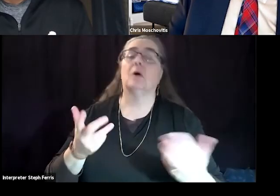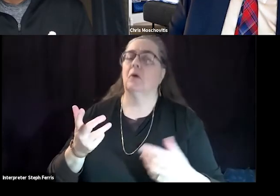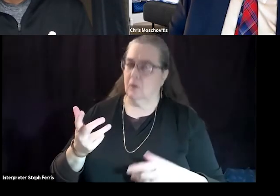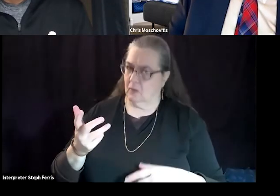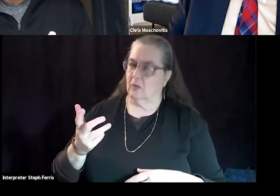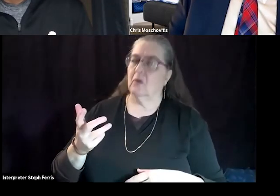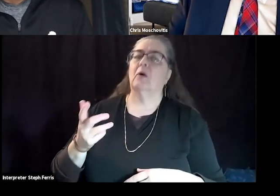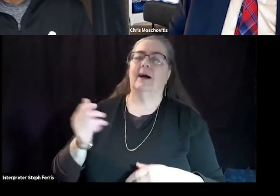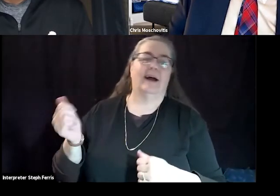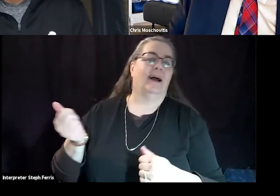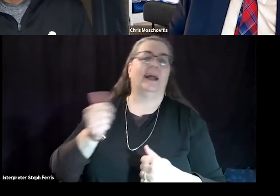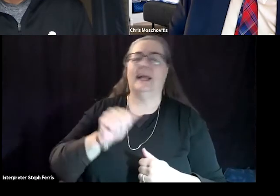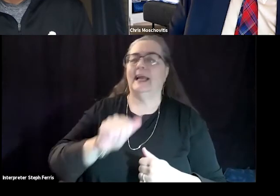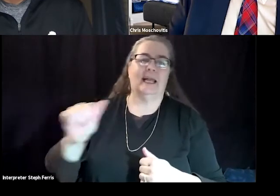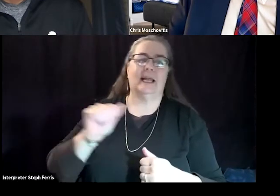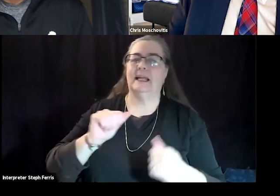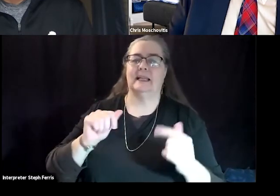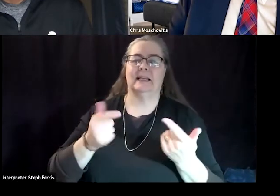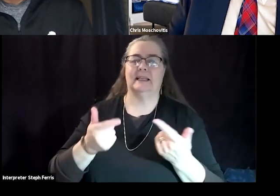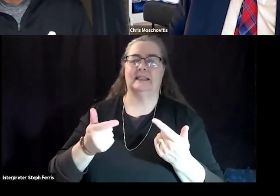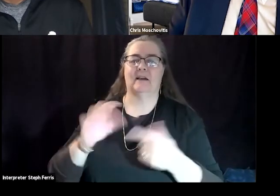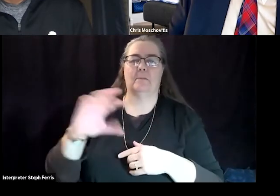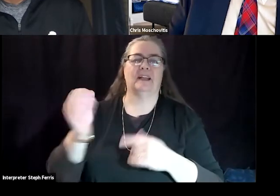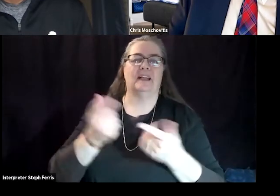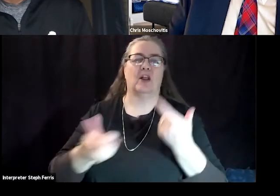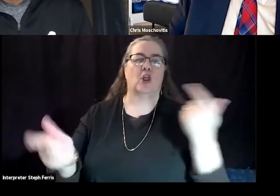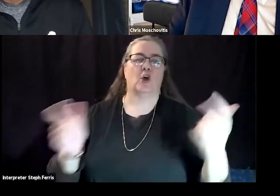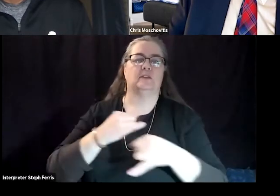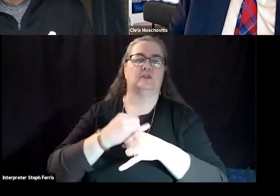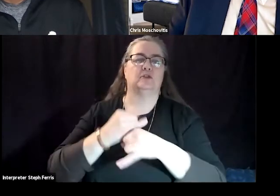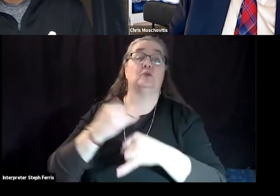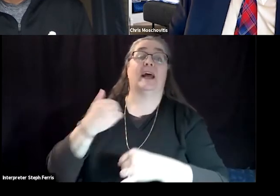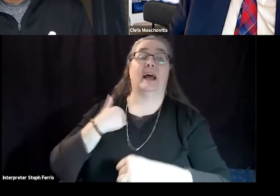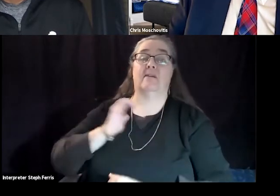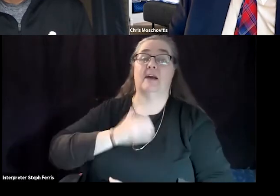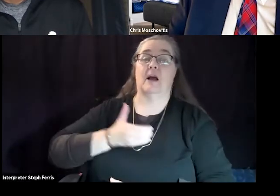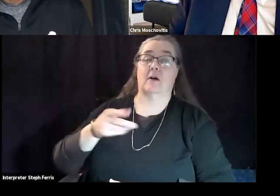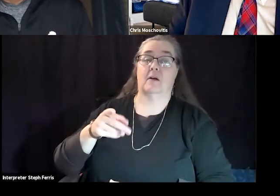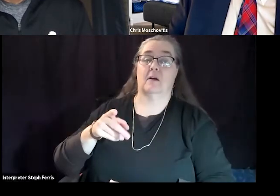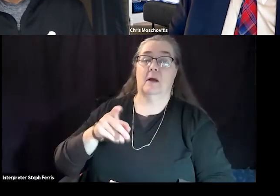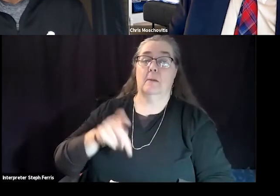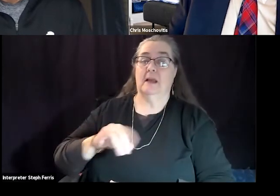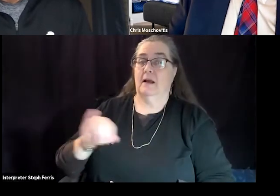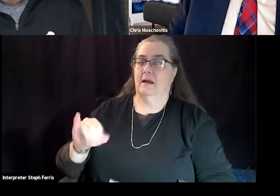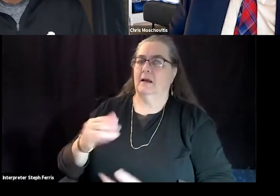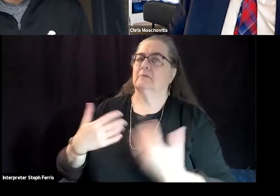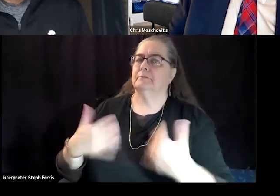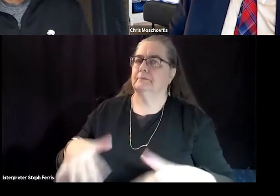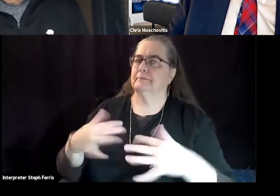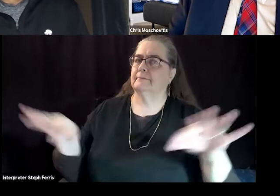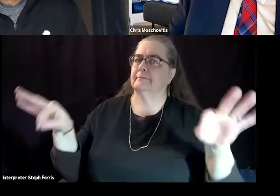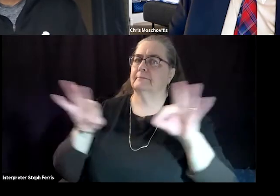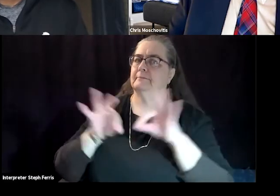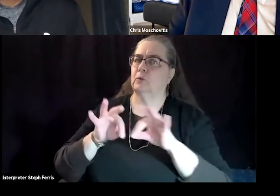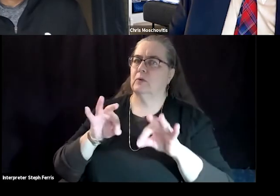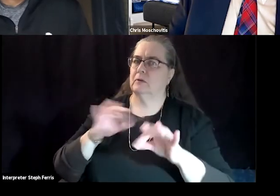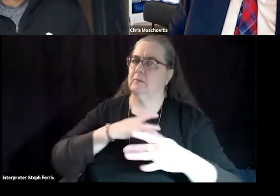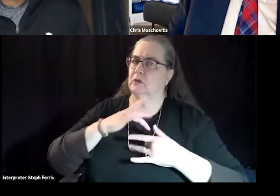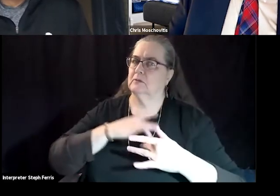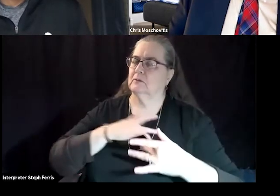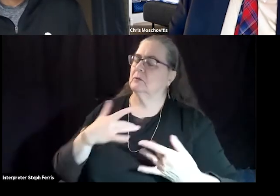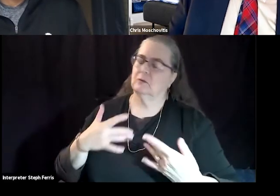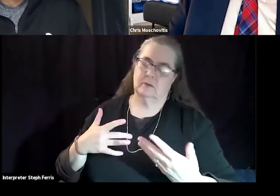why big institutions like that are targeted, and part of the reason is they have a wealth of information